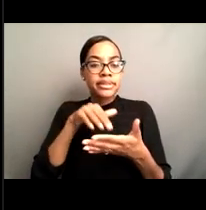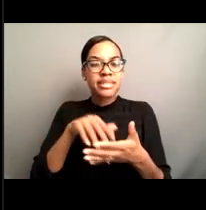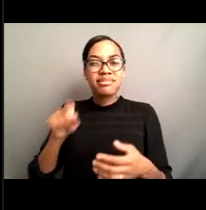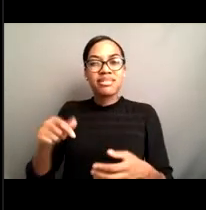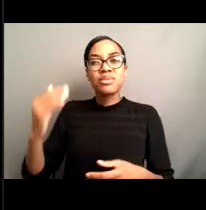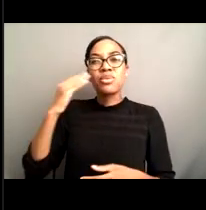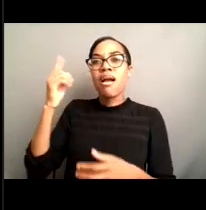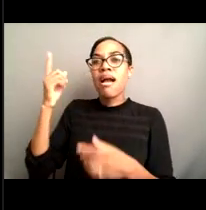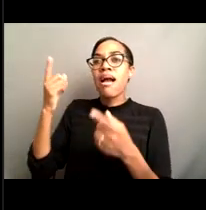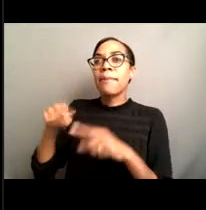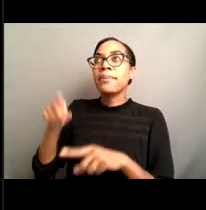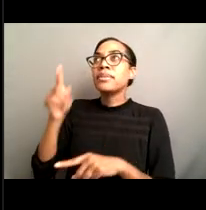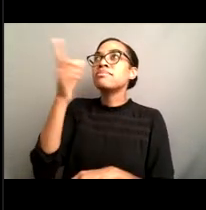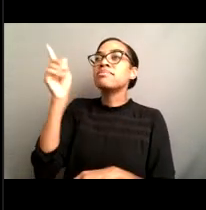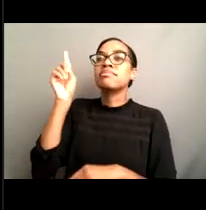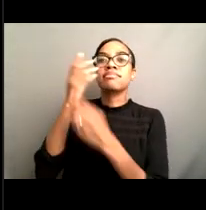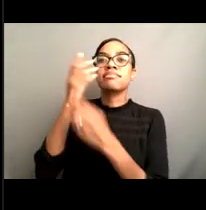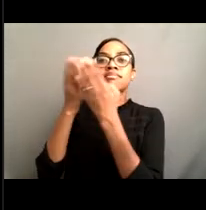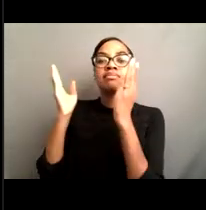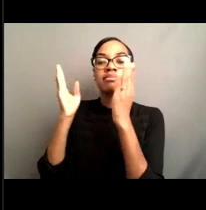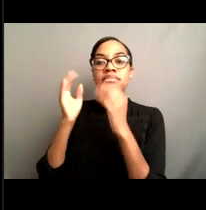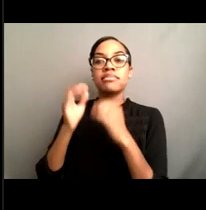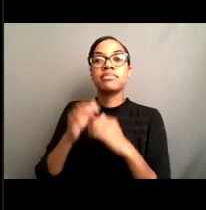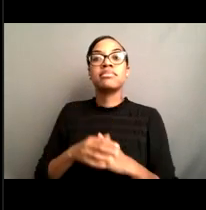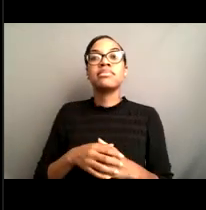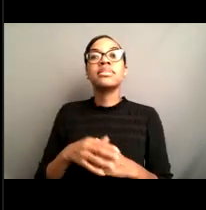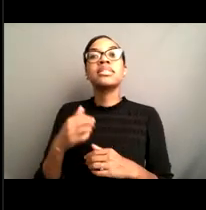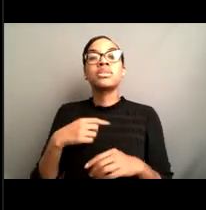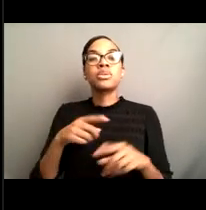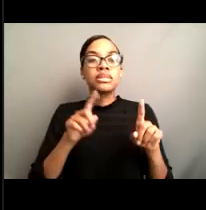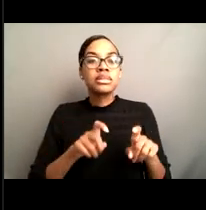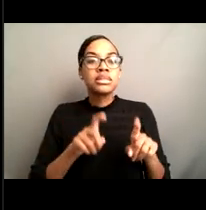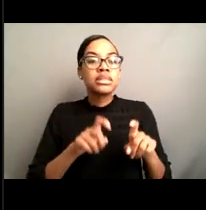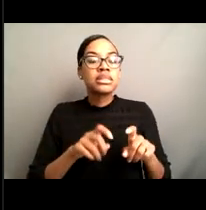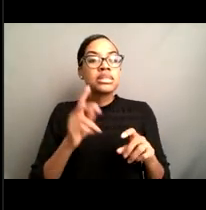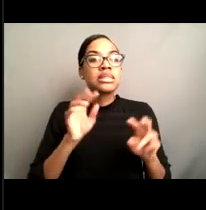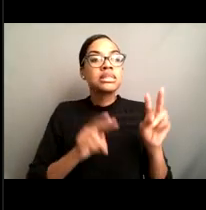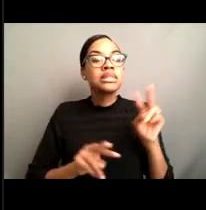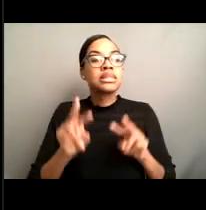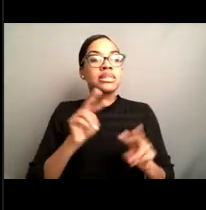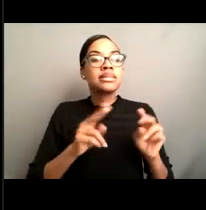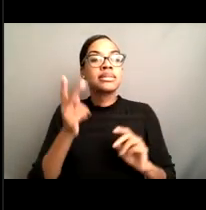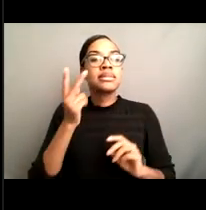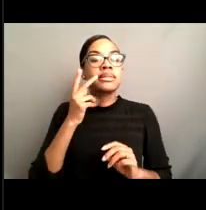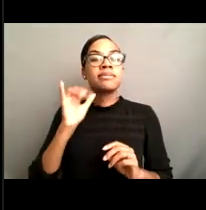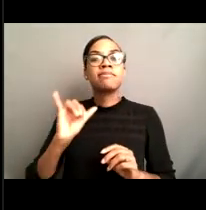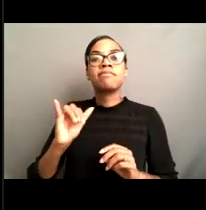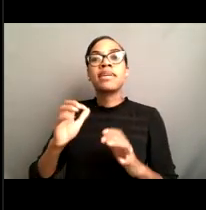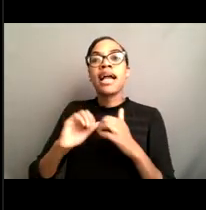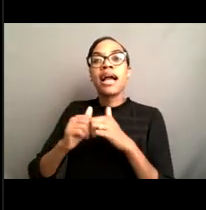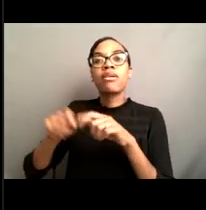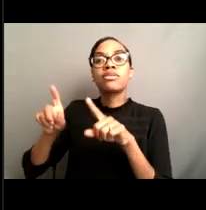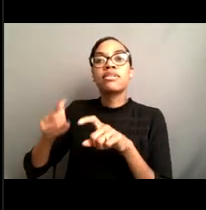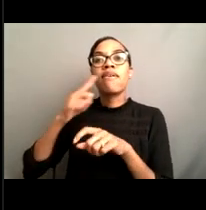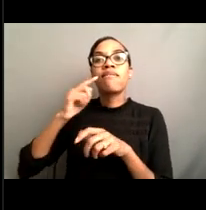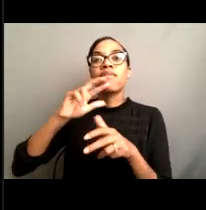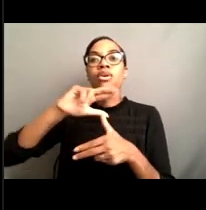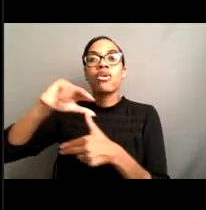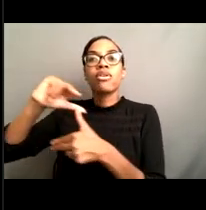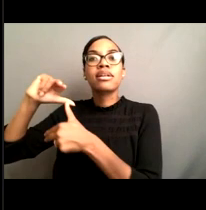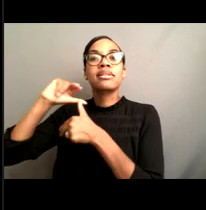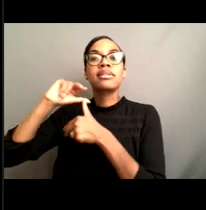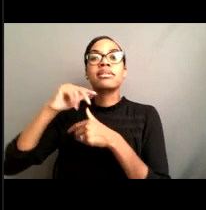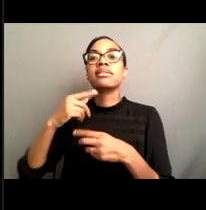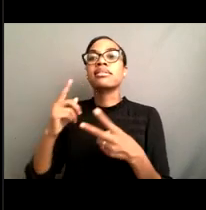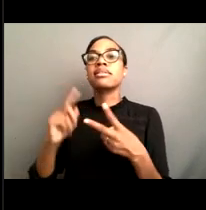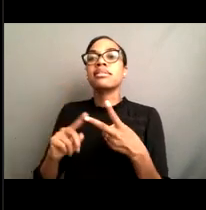balloons to forecast hurricanes, tornadoes, to do special forecasts for pilots, because they need to know where the clouds are, how thick